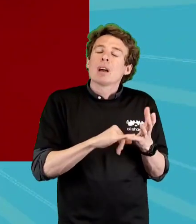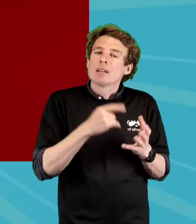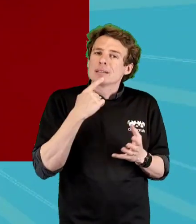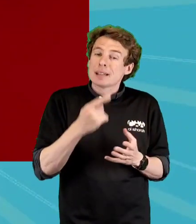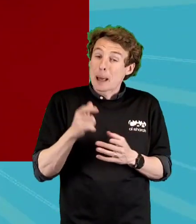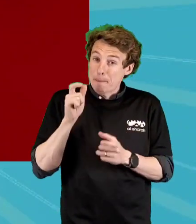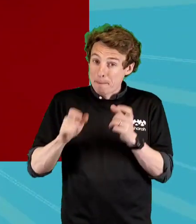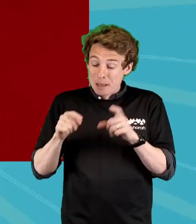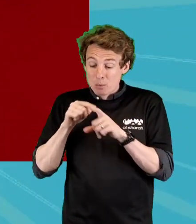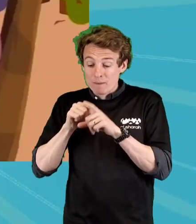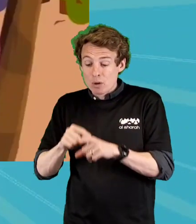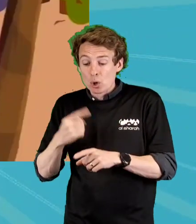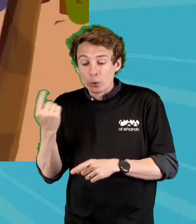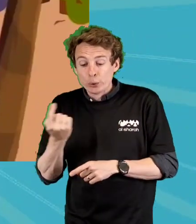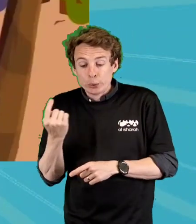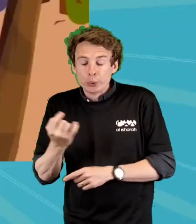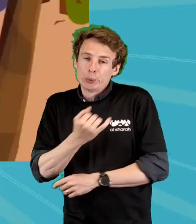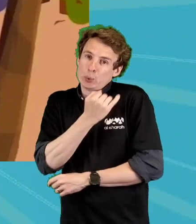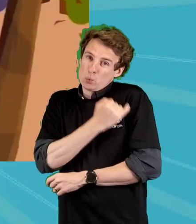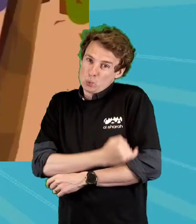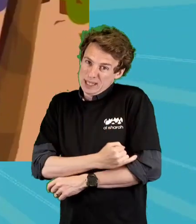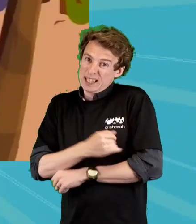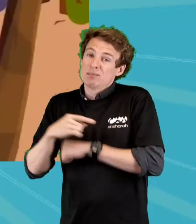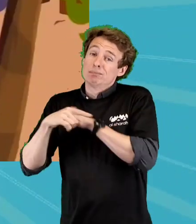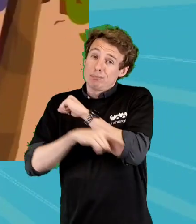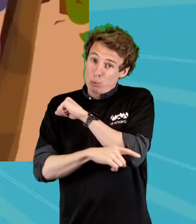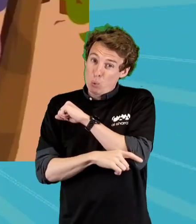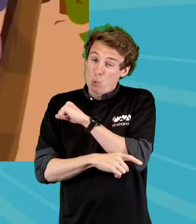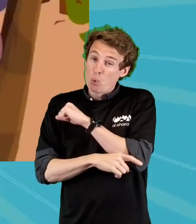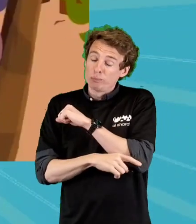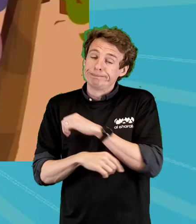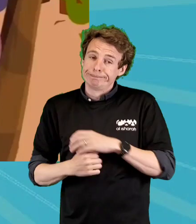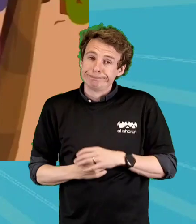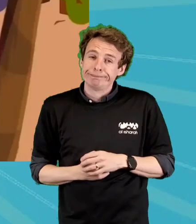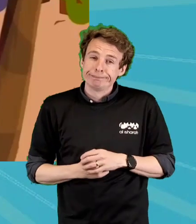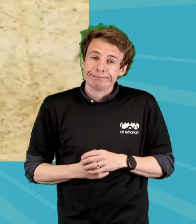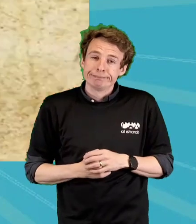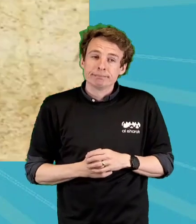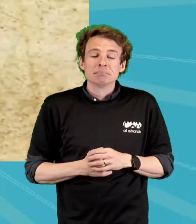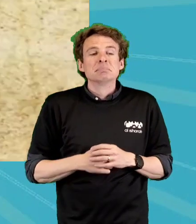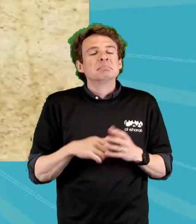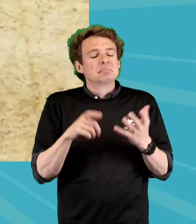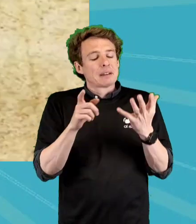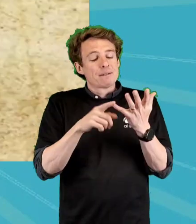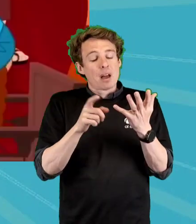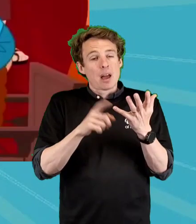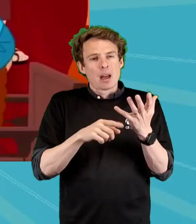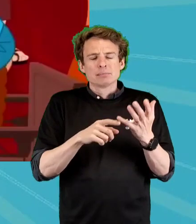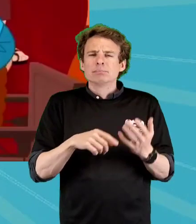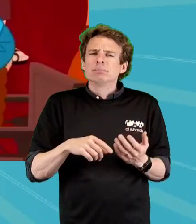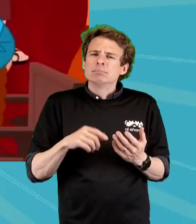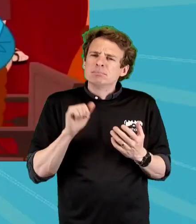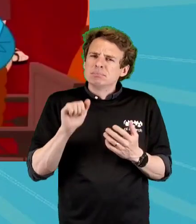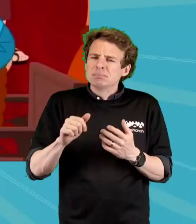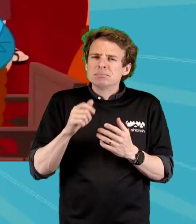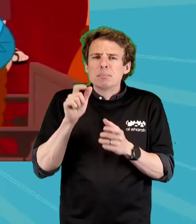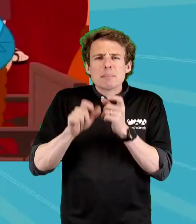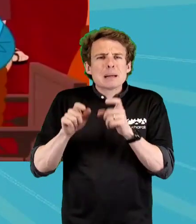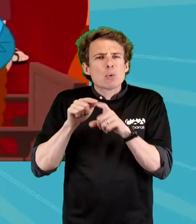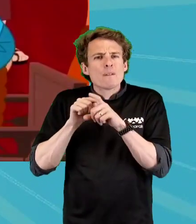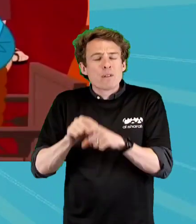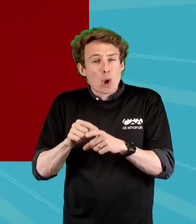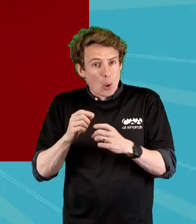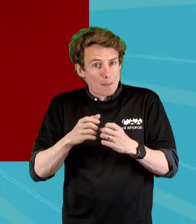Abu Sufyan said his followers were poor and weak. Number 5. Were his followers